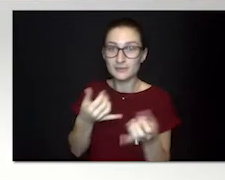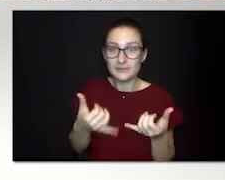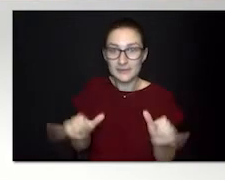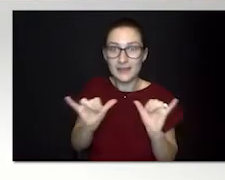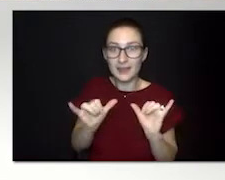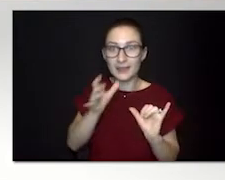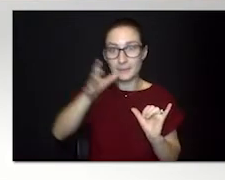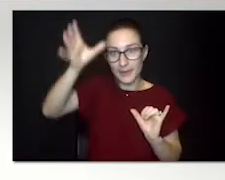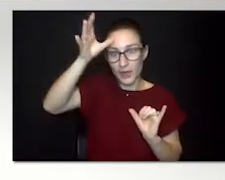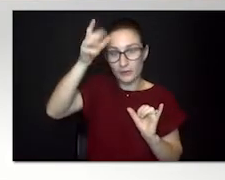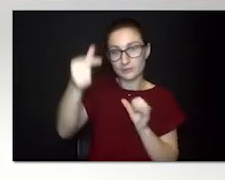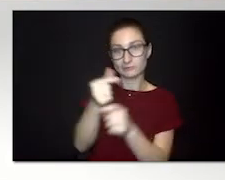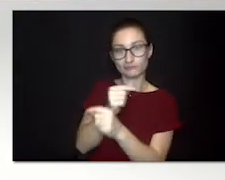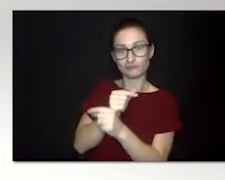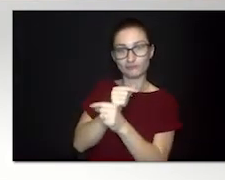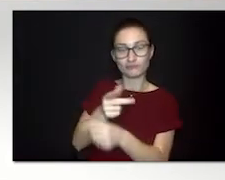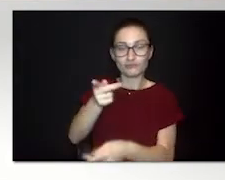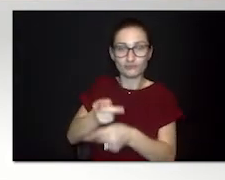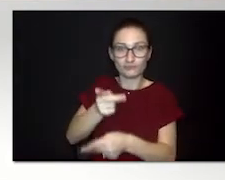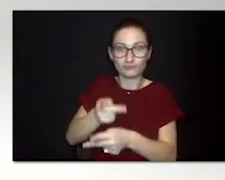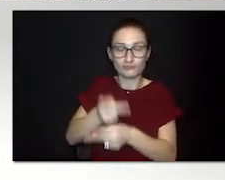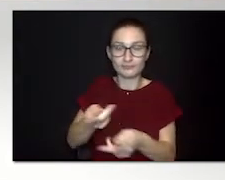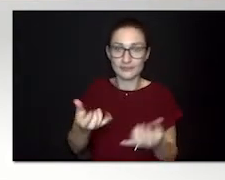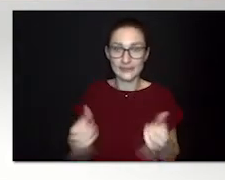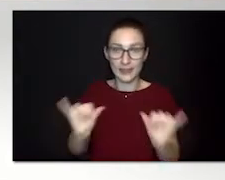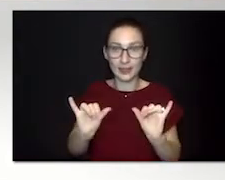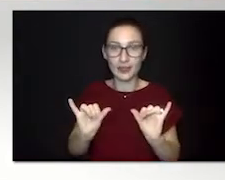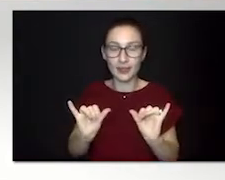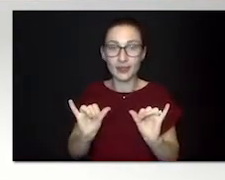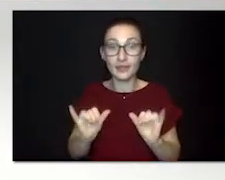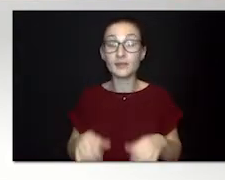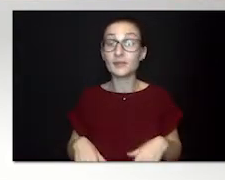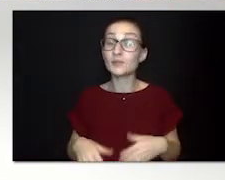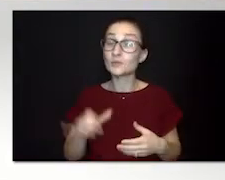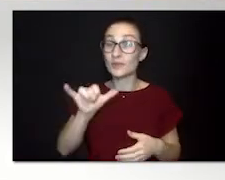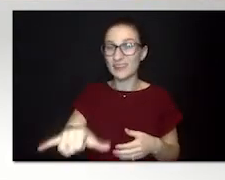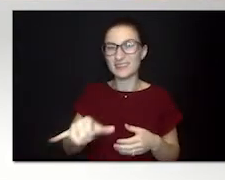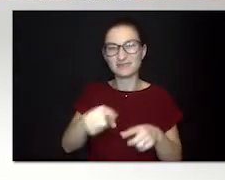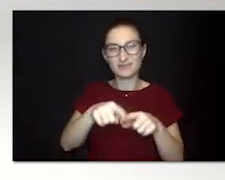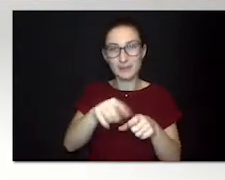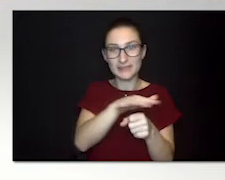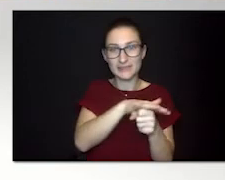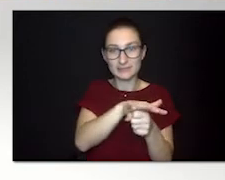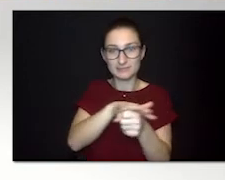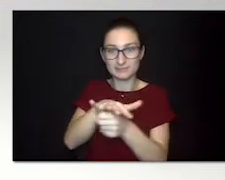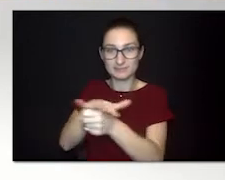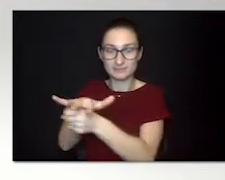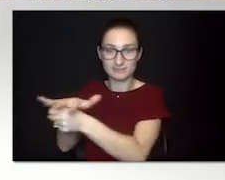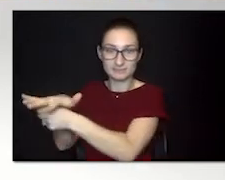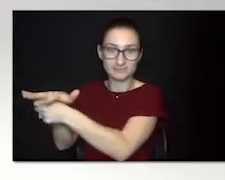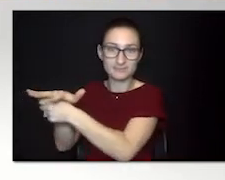where kind of the issue comes in, is it's a jurisdictional question, and whether you may be allowed to file earlier is going to be a county by